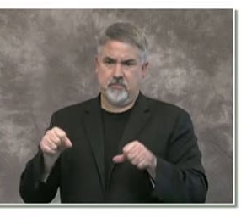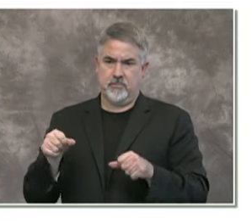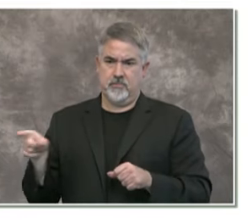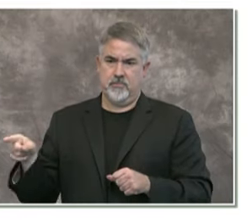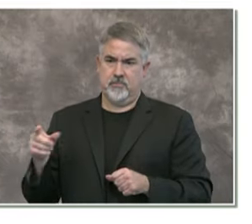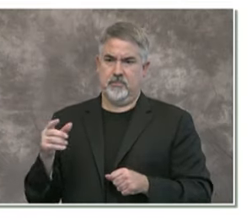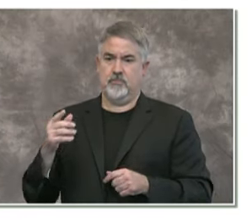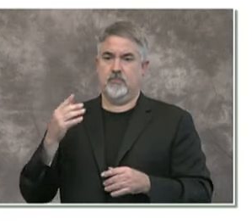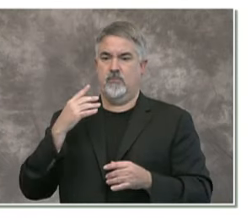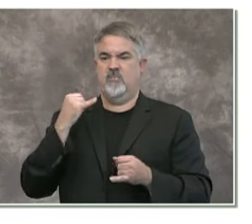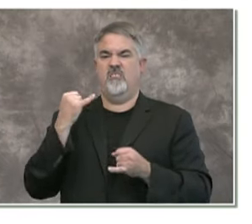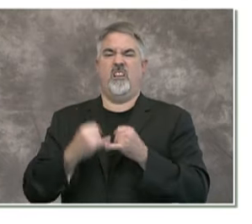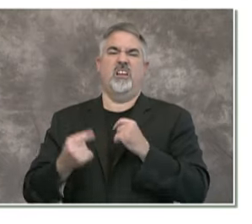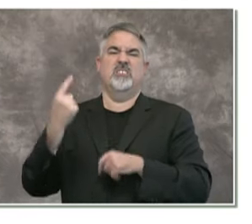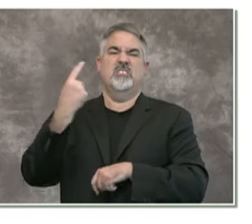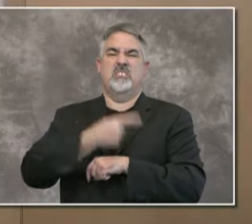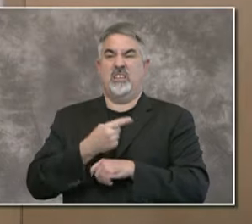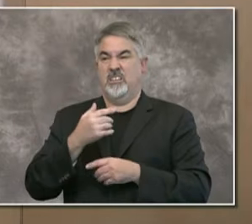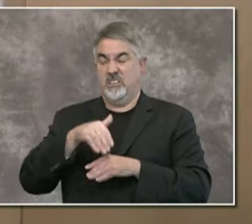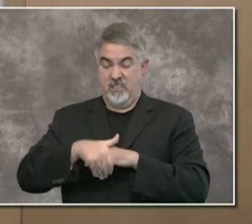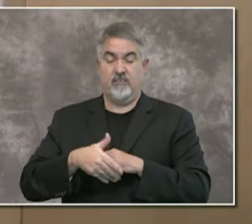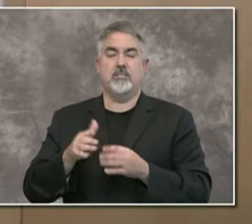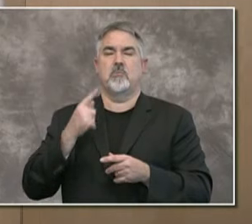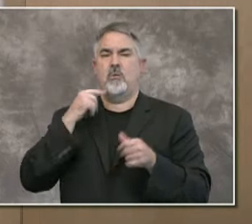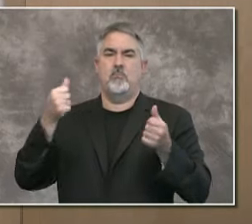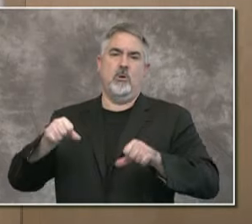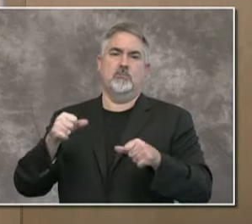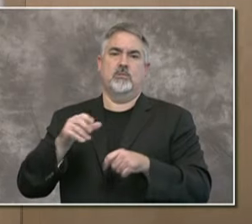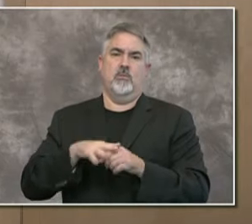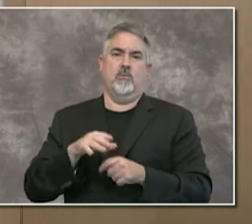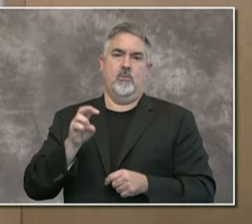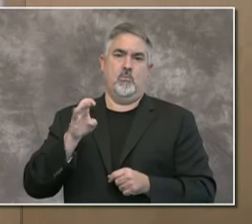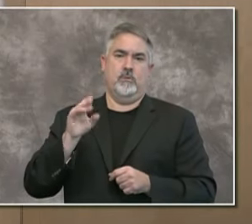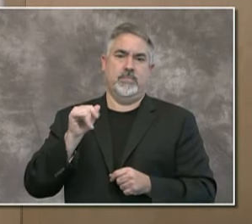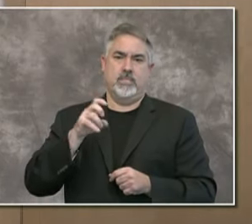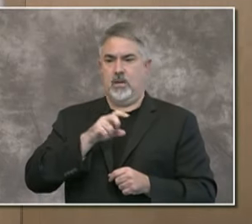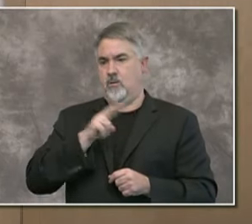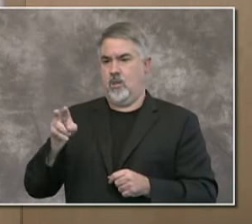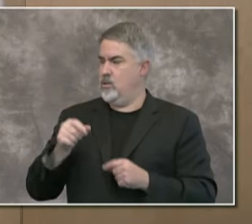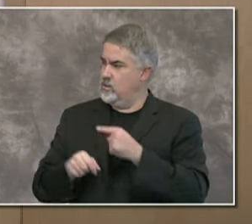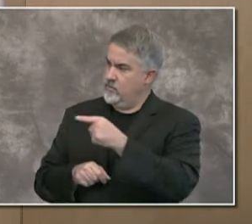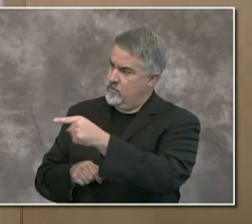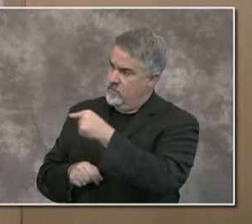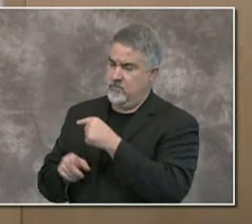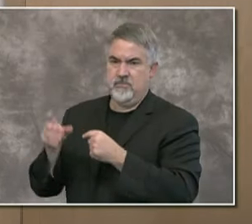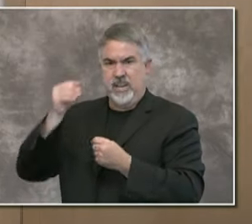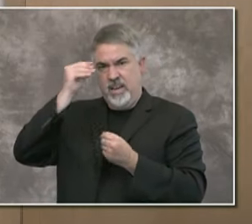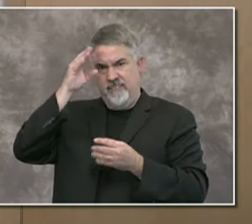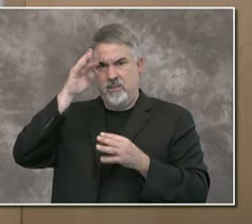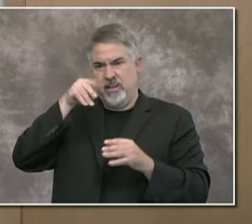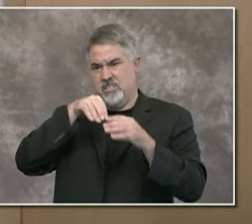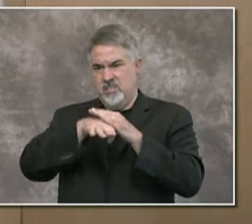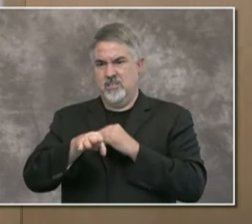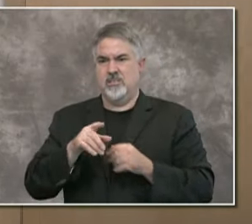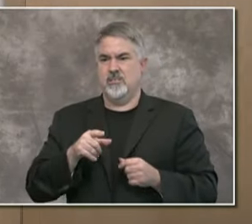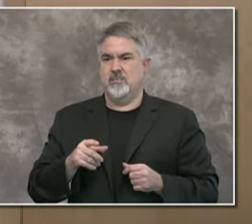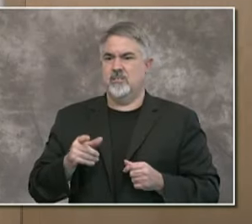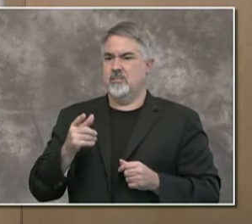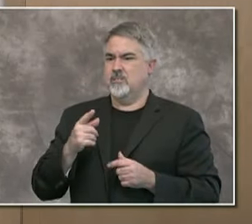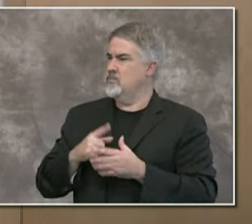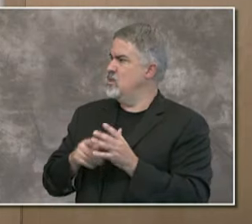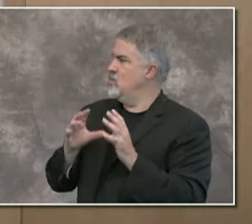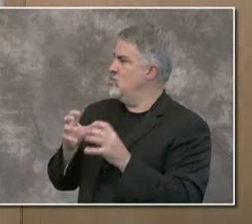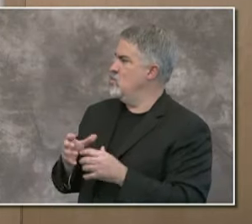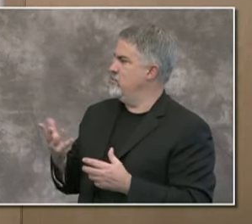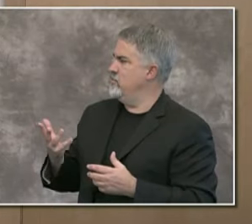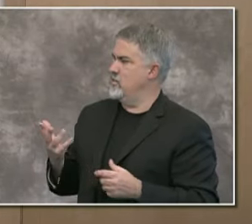day. Is there a breakdown of each one? Breakdown in terms of, well,